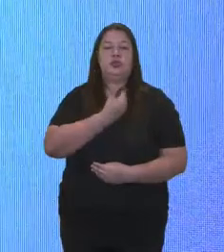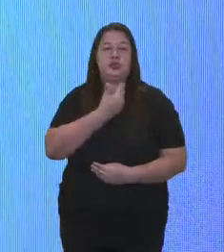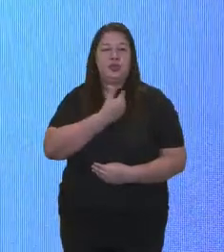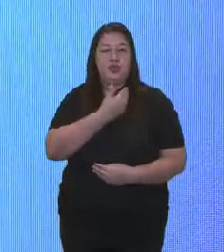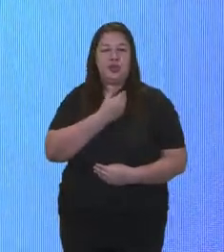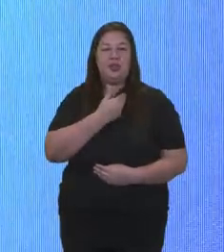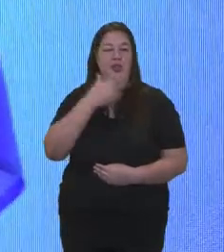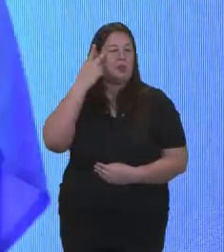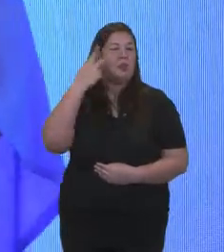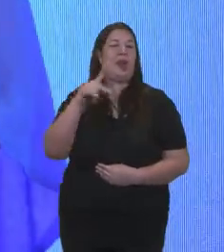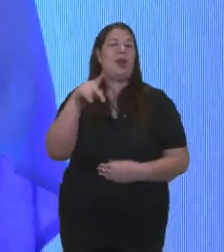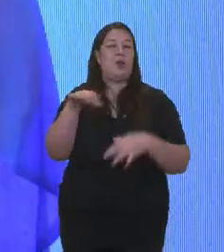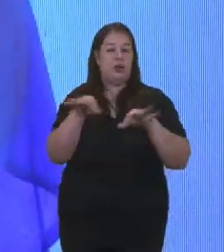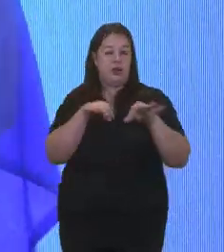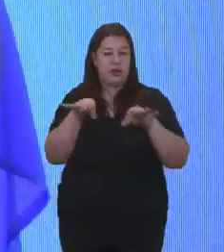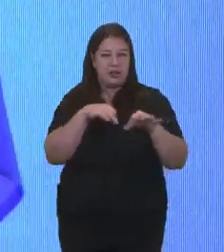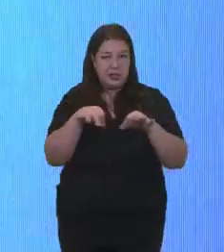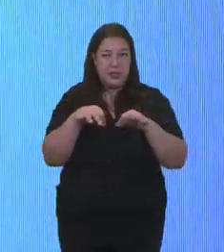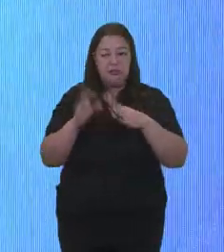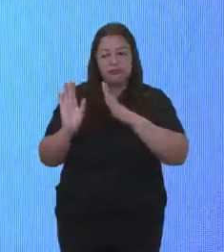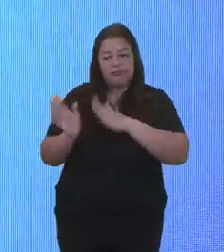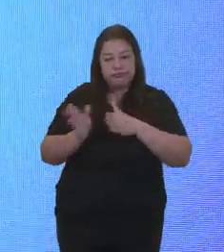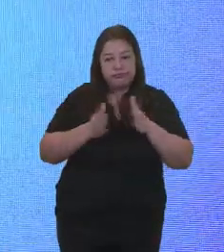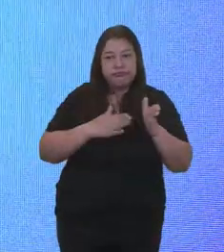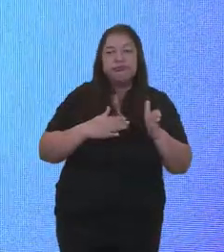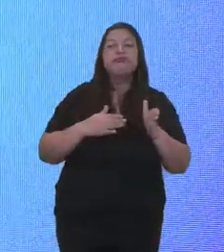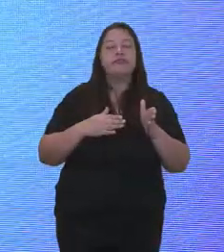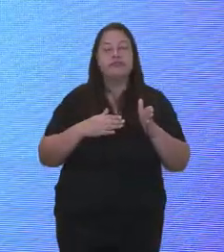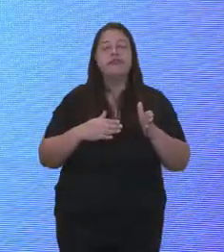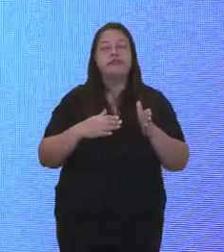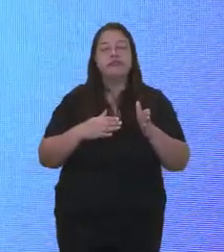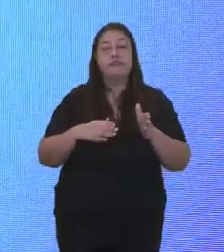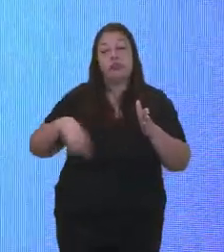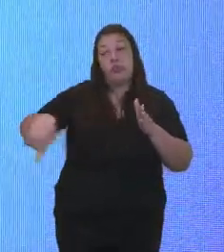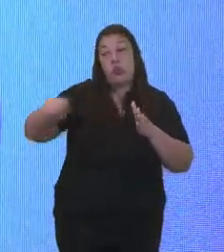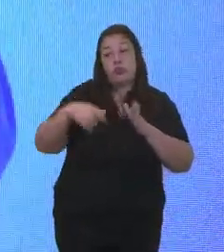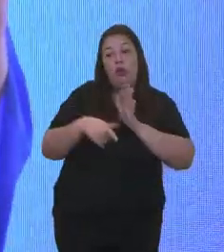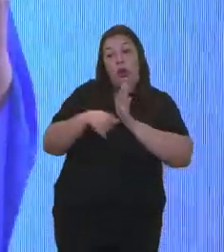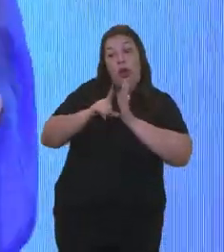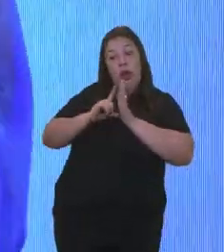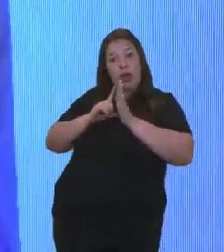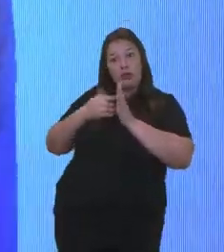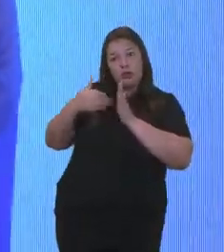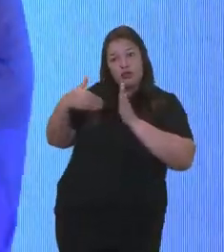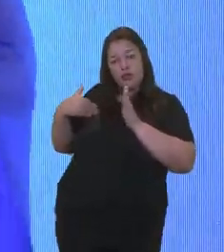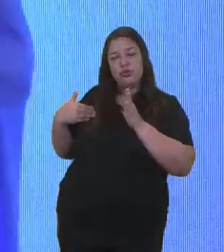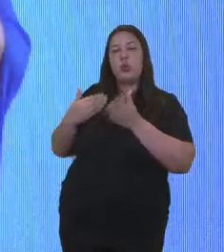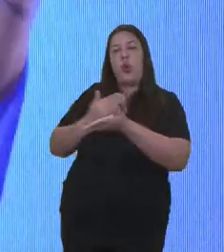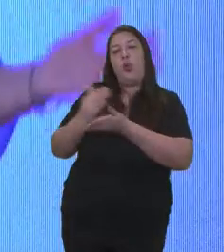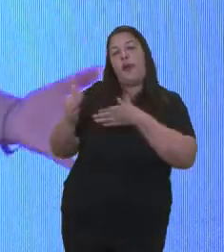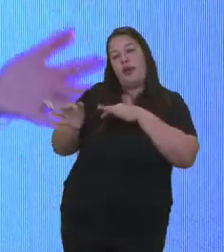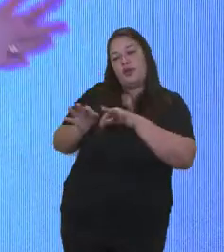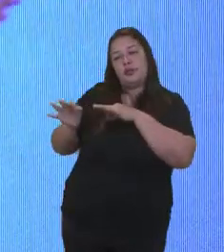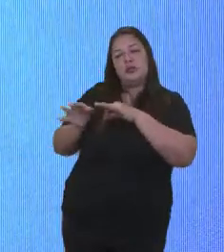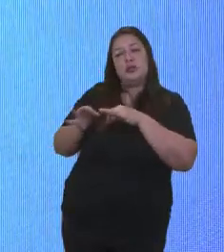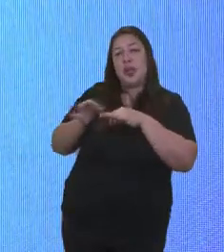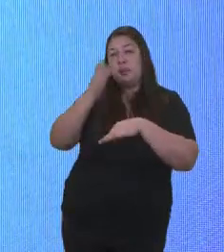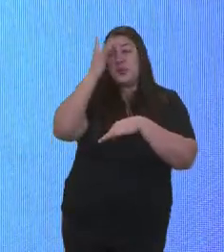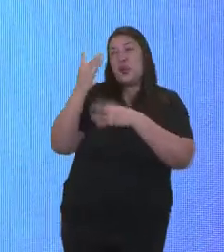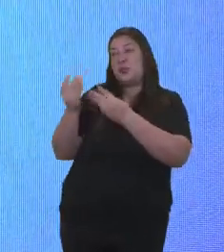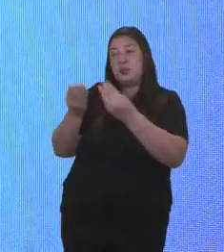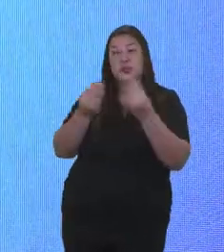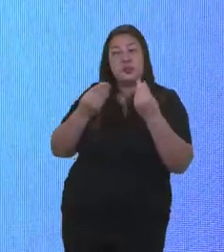everybody. But to organize this machine, we start working much, much before,